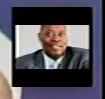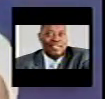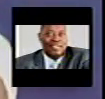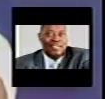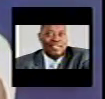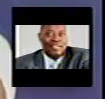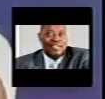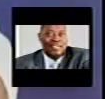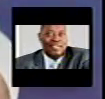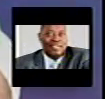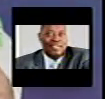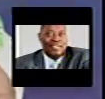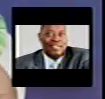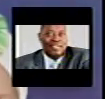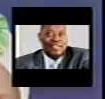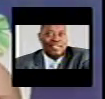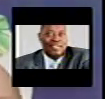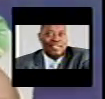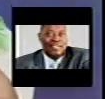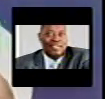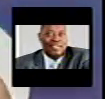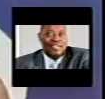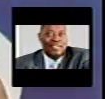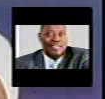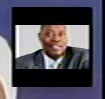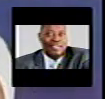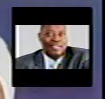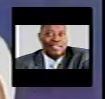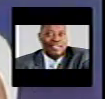I wonder what good I am to the world.